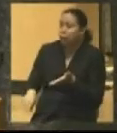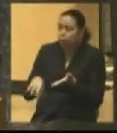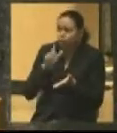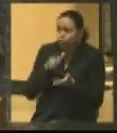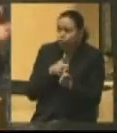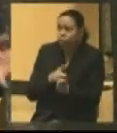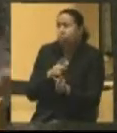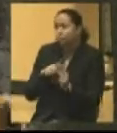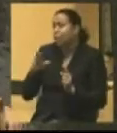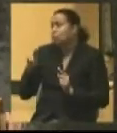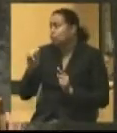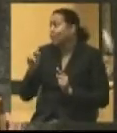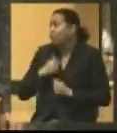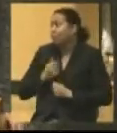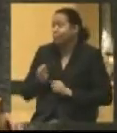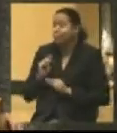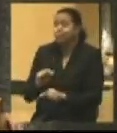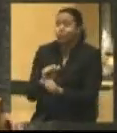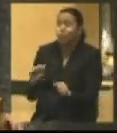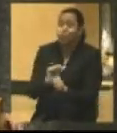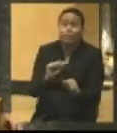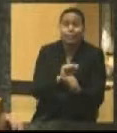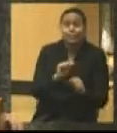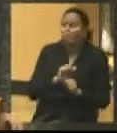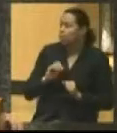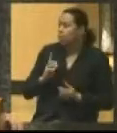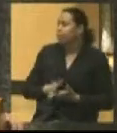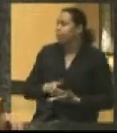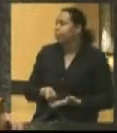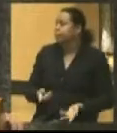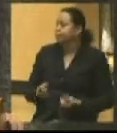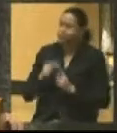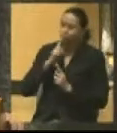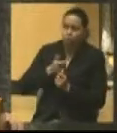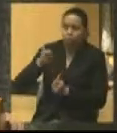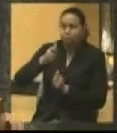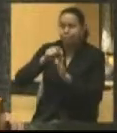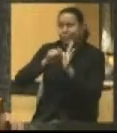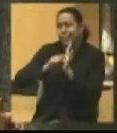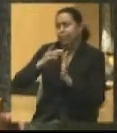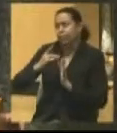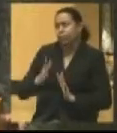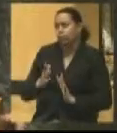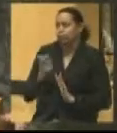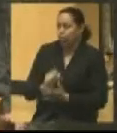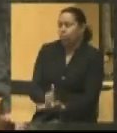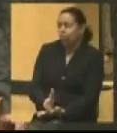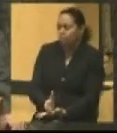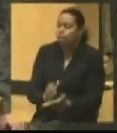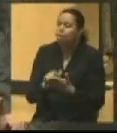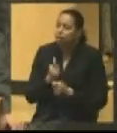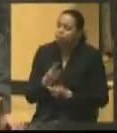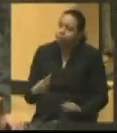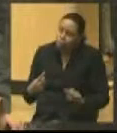that the Union Army is freeing slaves in those areas, and nobody's really stopping them except the state officials are trying to stop it, causing